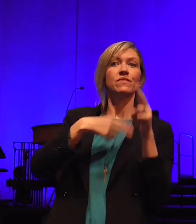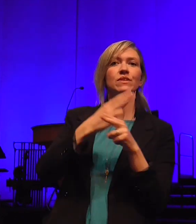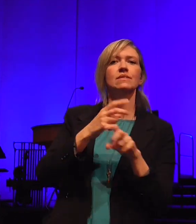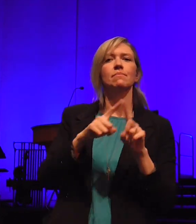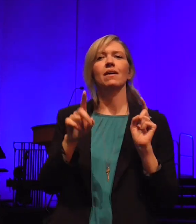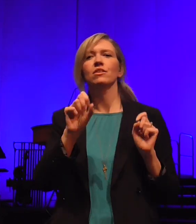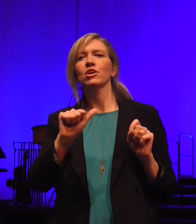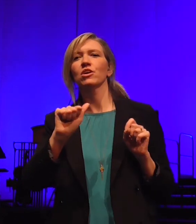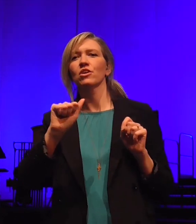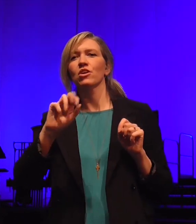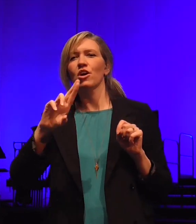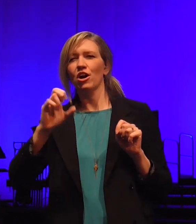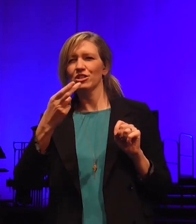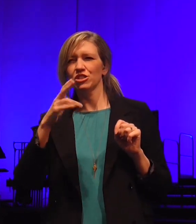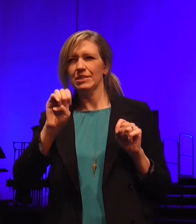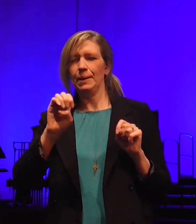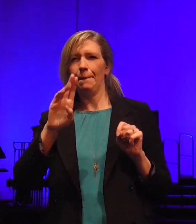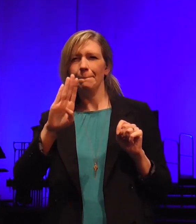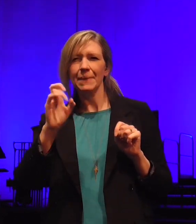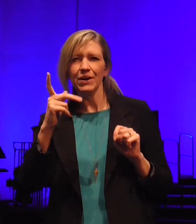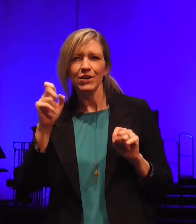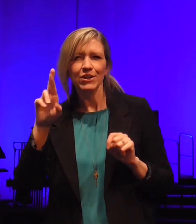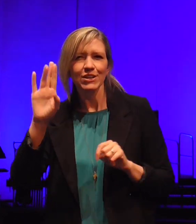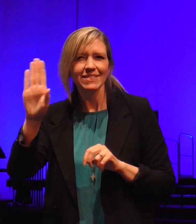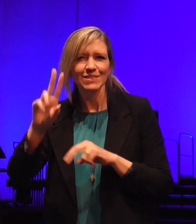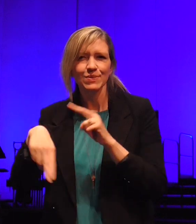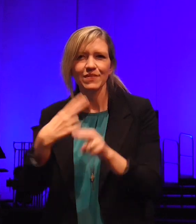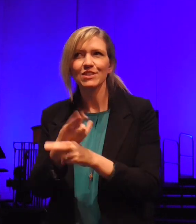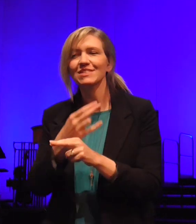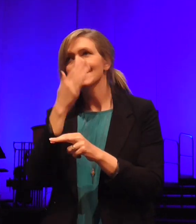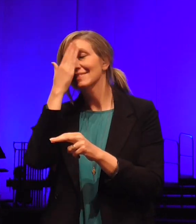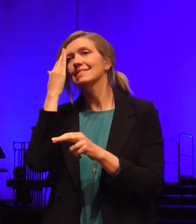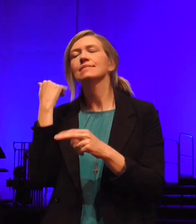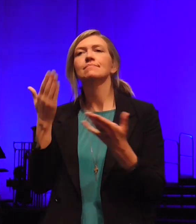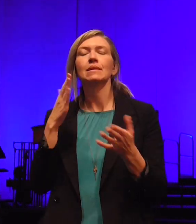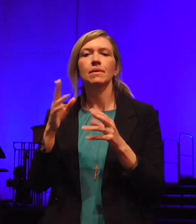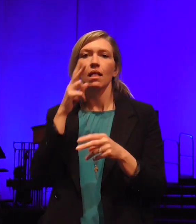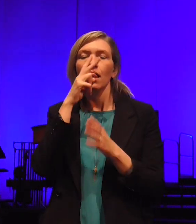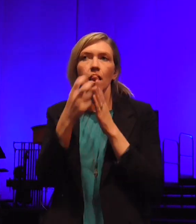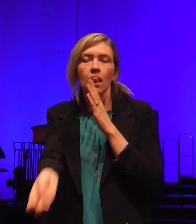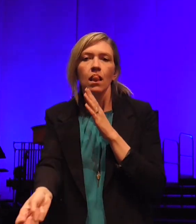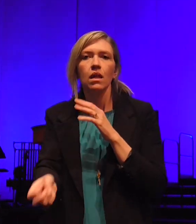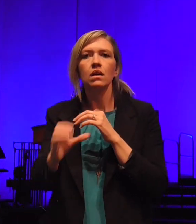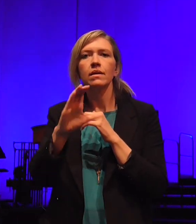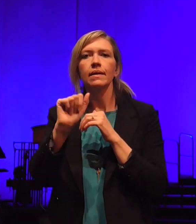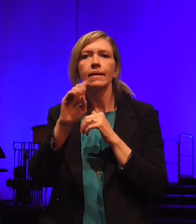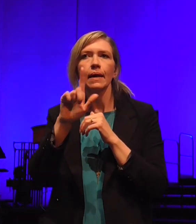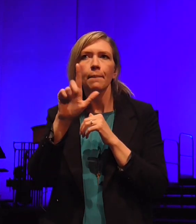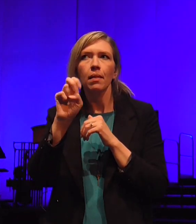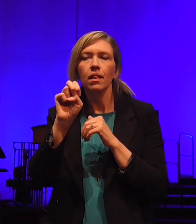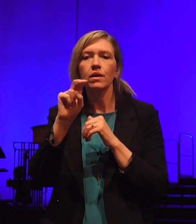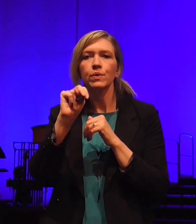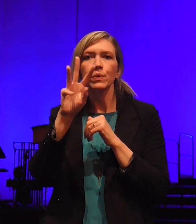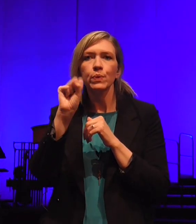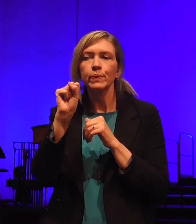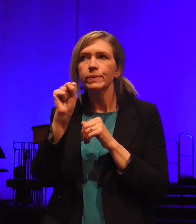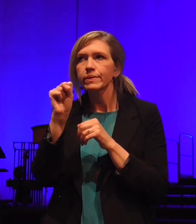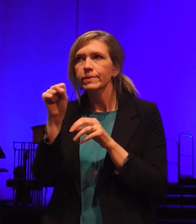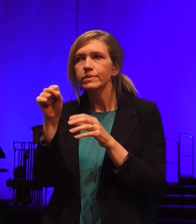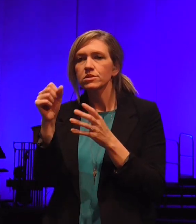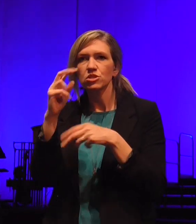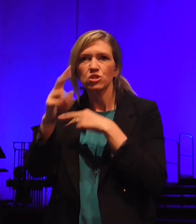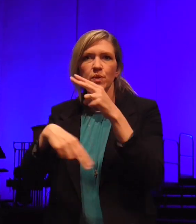universe, right? Not living in God's universe, but in a cable news consciousness. We have to get